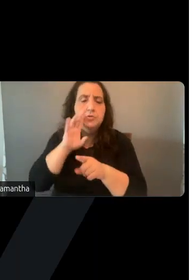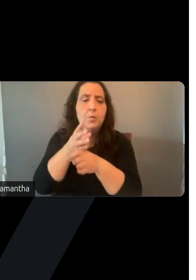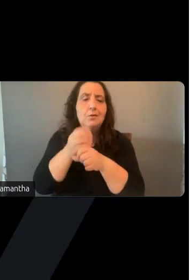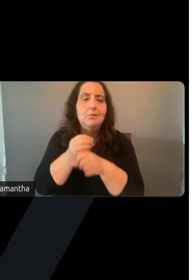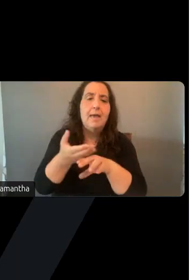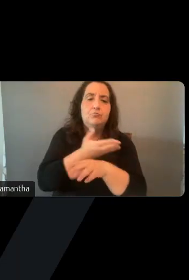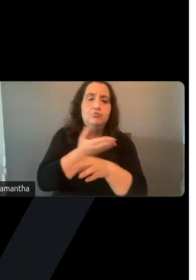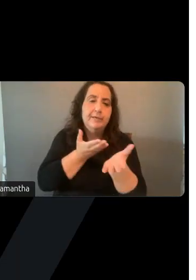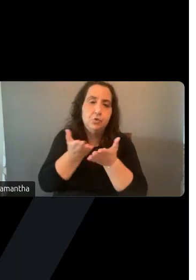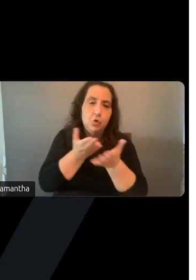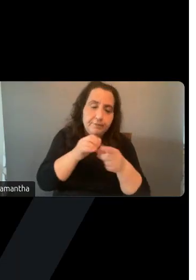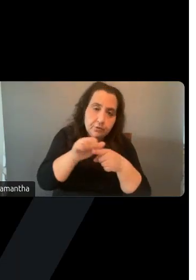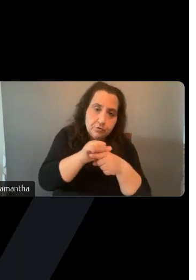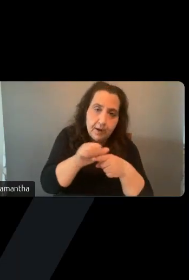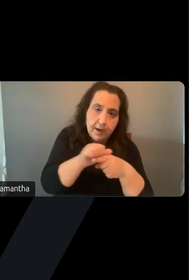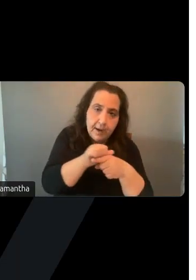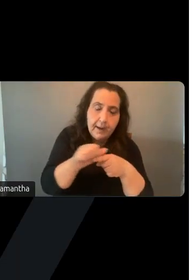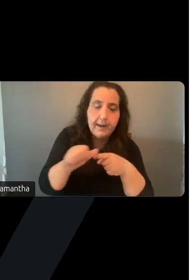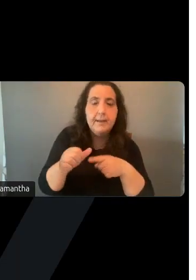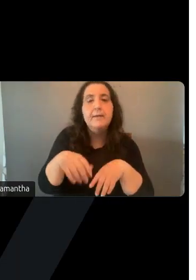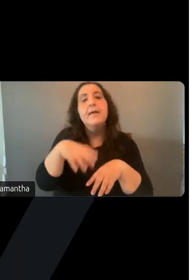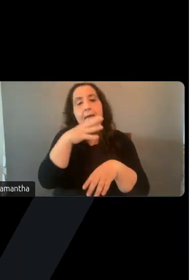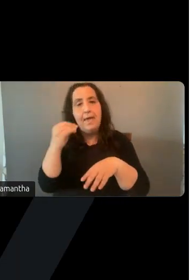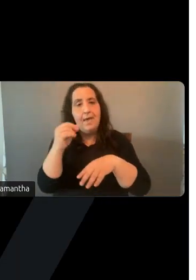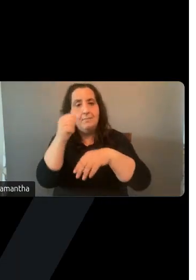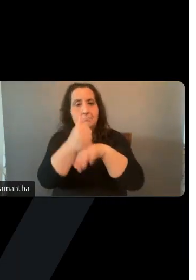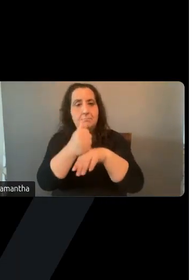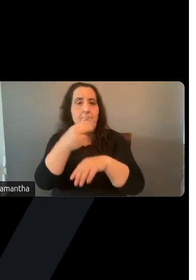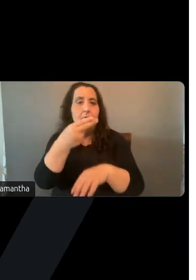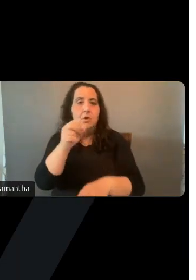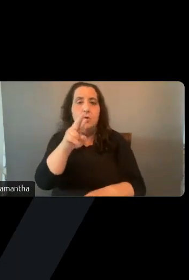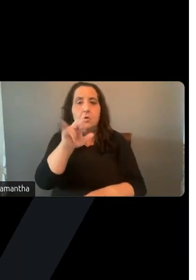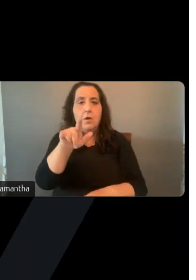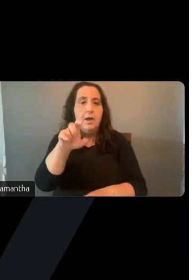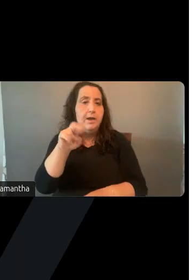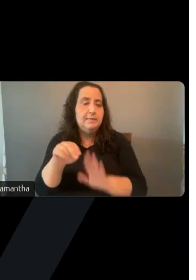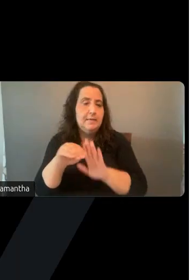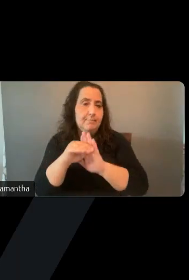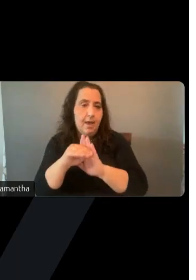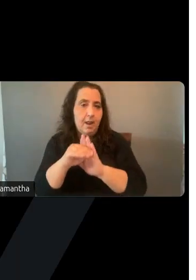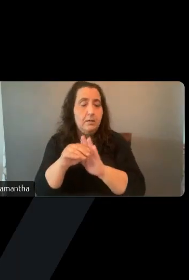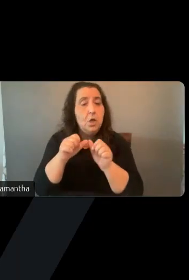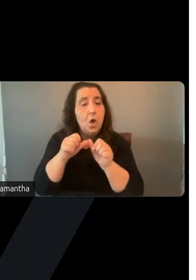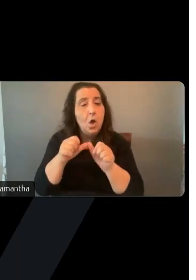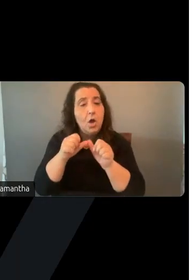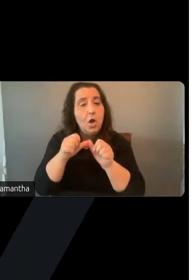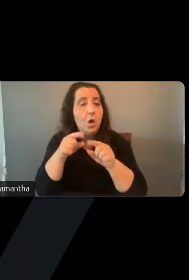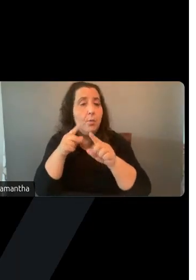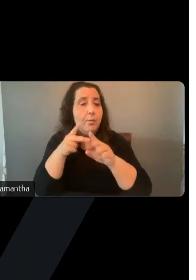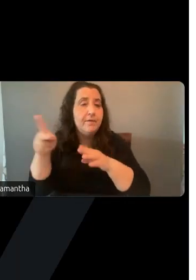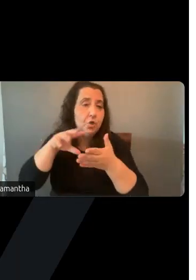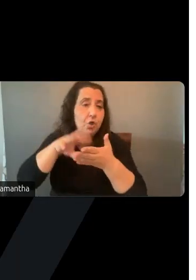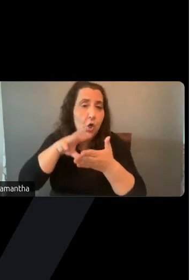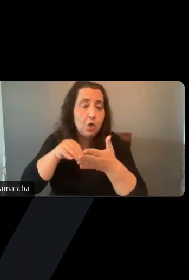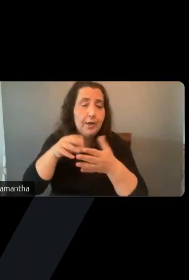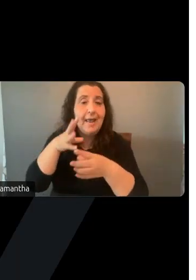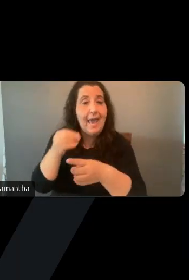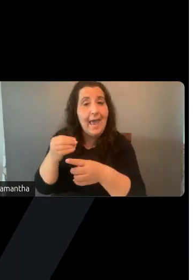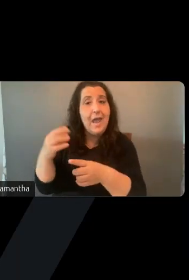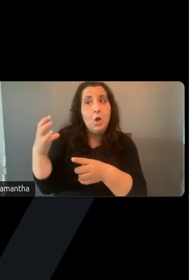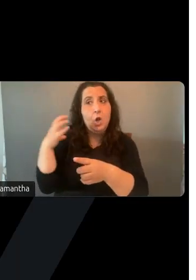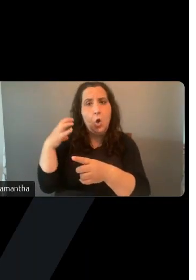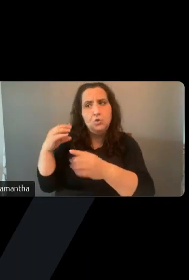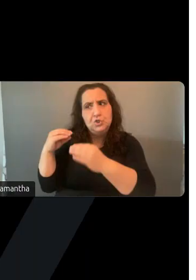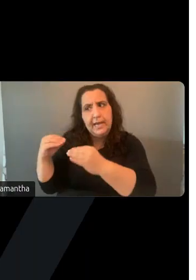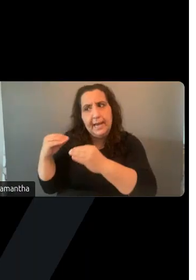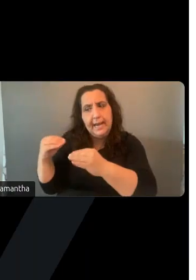training and implement the Horizon model and ongoing professional learning and classroom coaching from the autism team on the